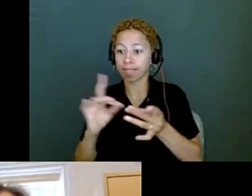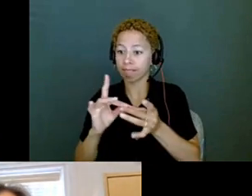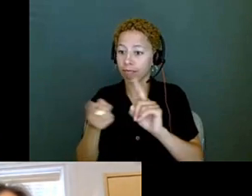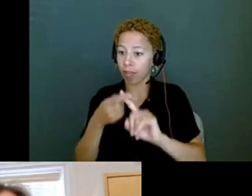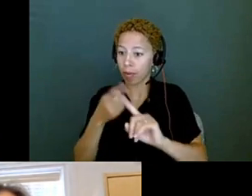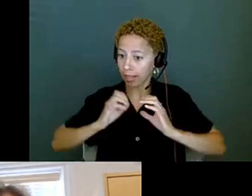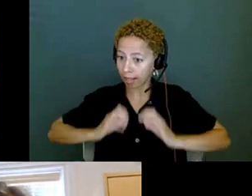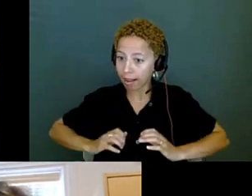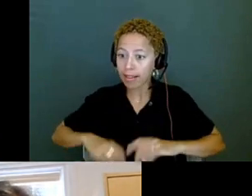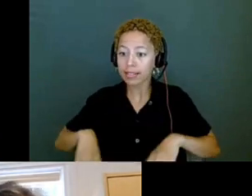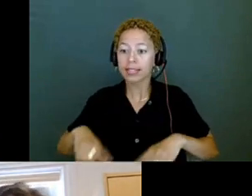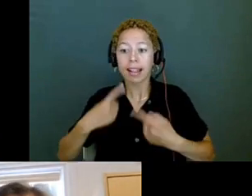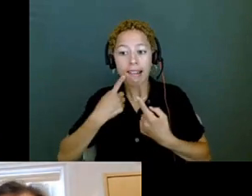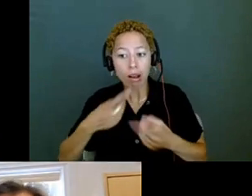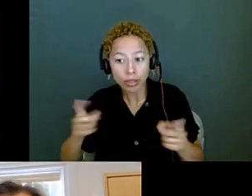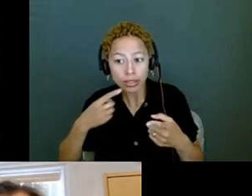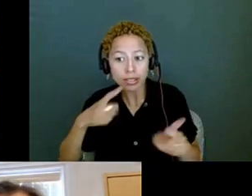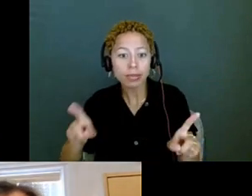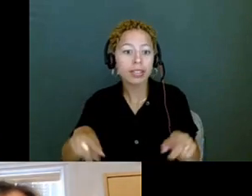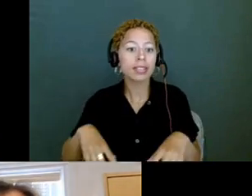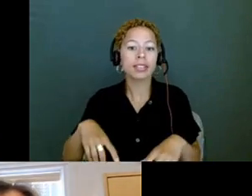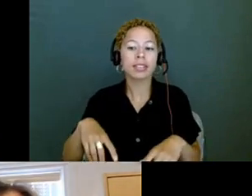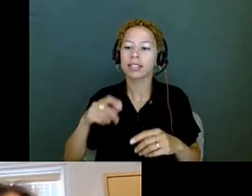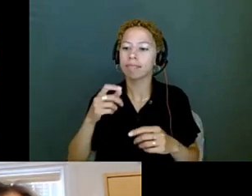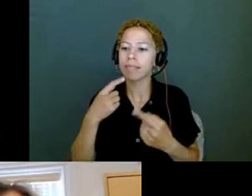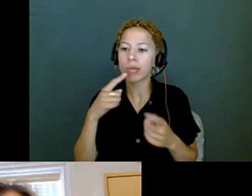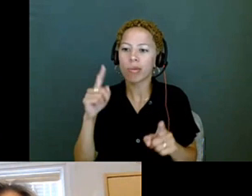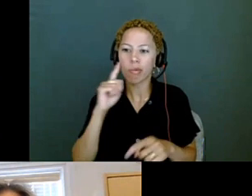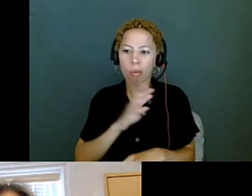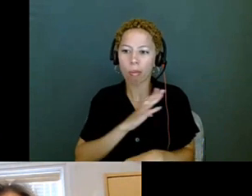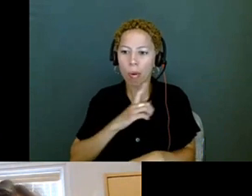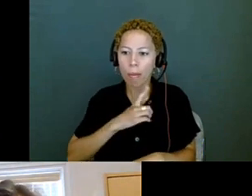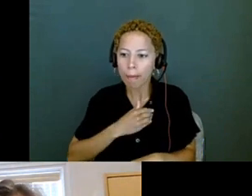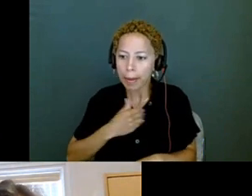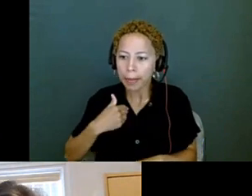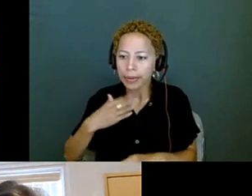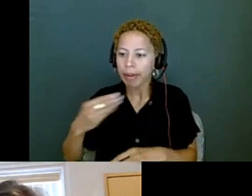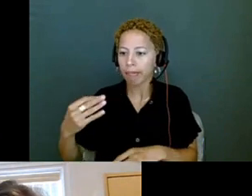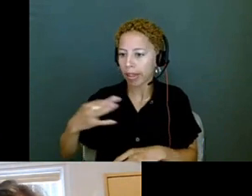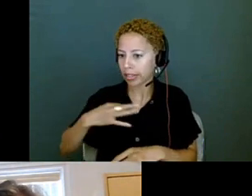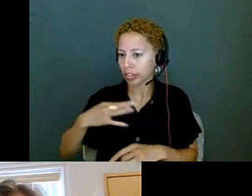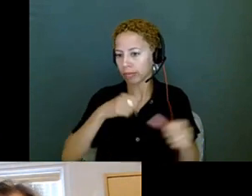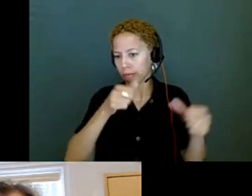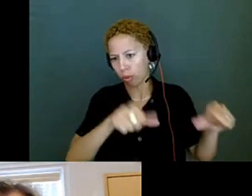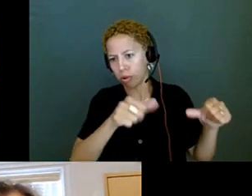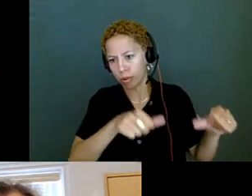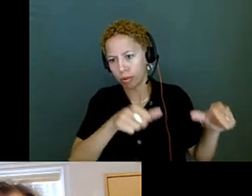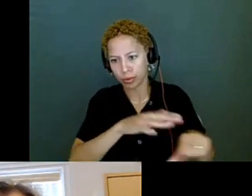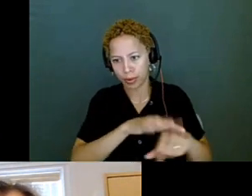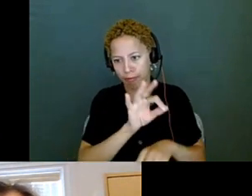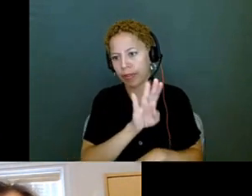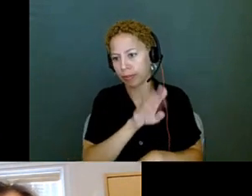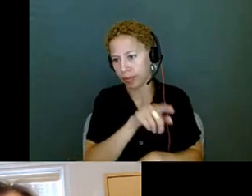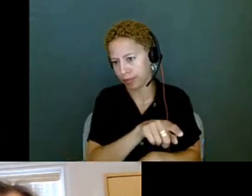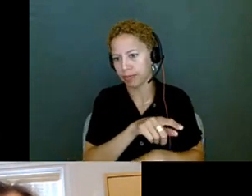advertise for volunteers and for board members for us. And it has been a fabulous, fabulous help in